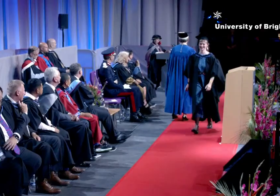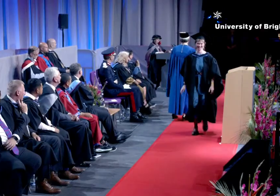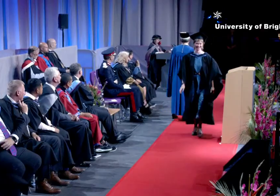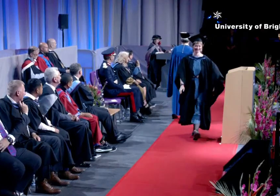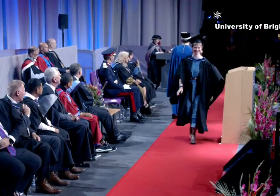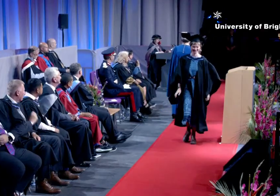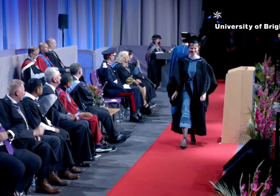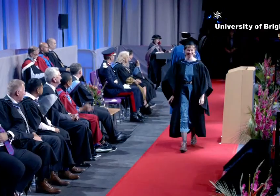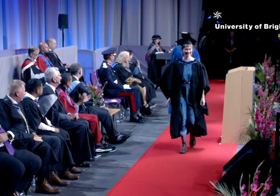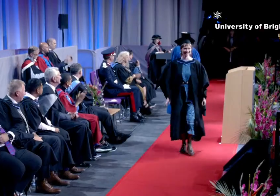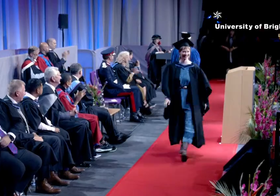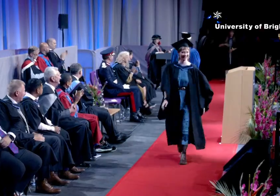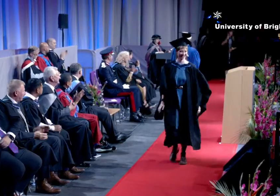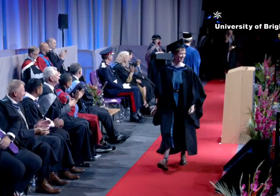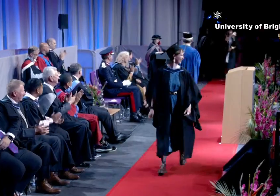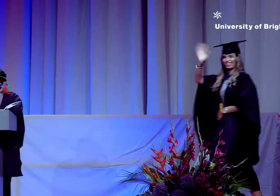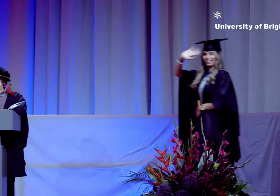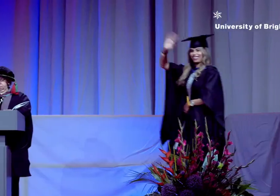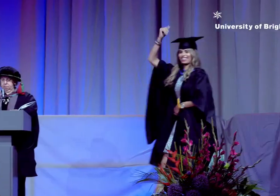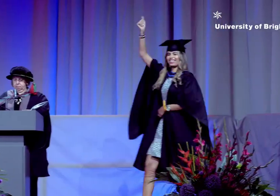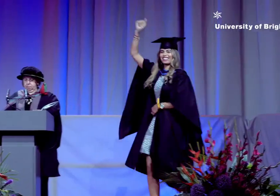Zina El Sadi.